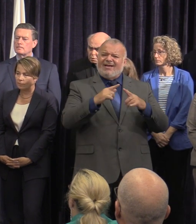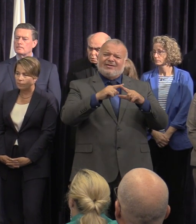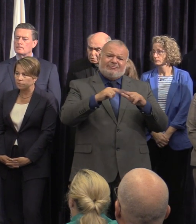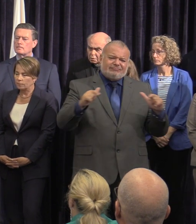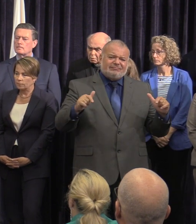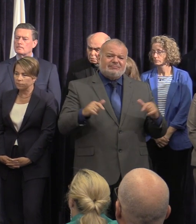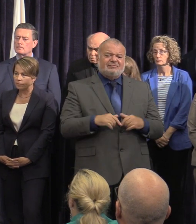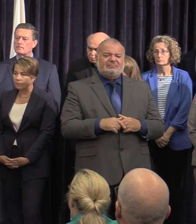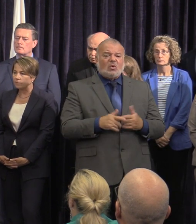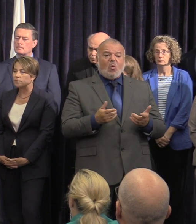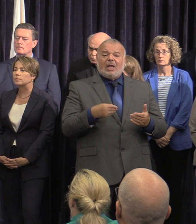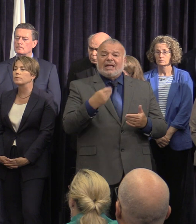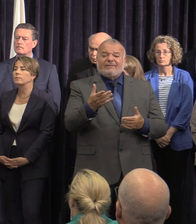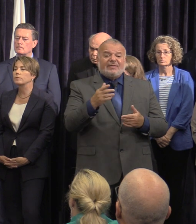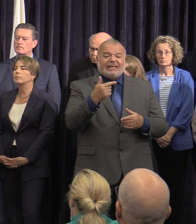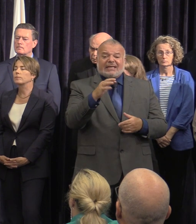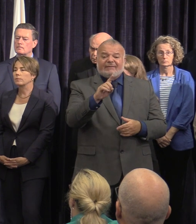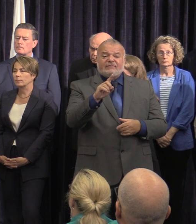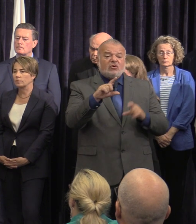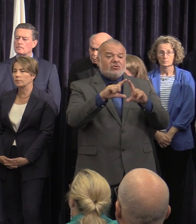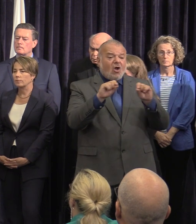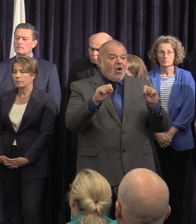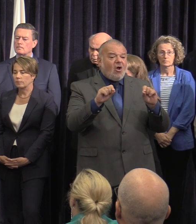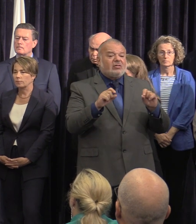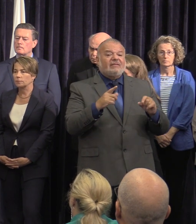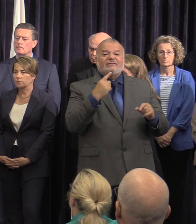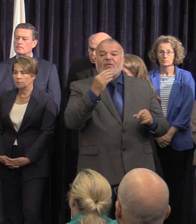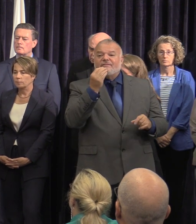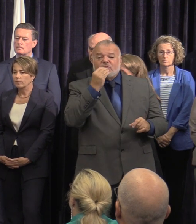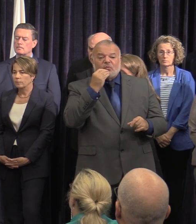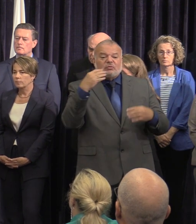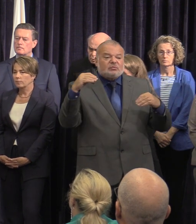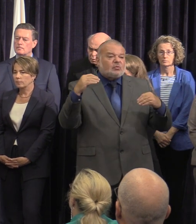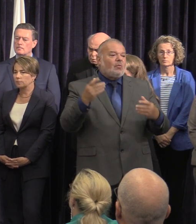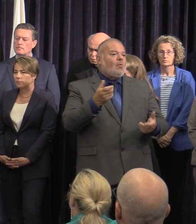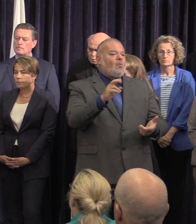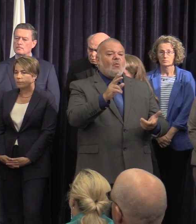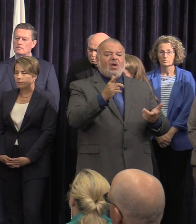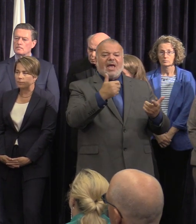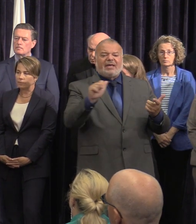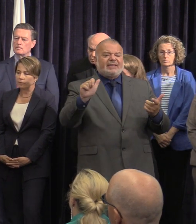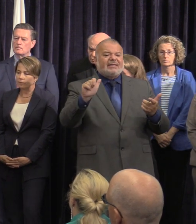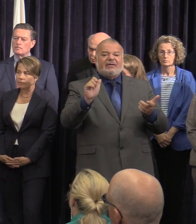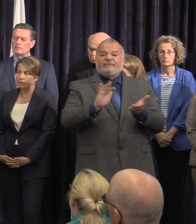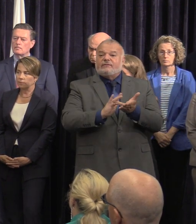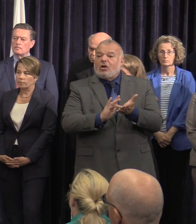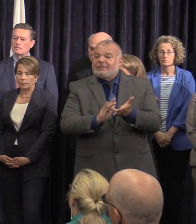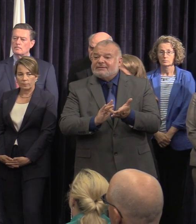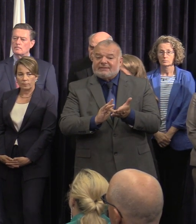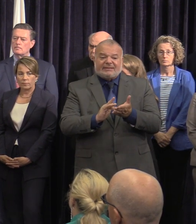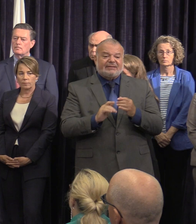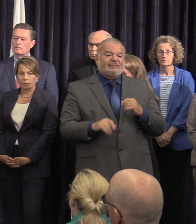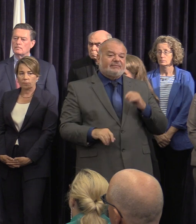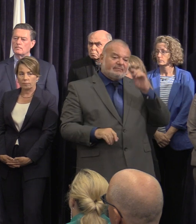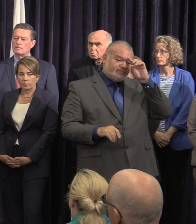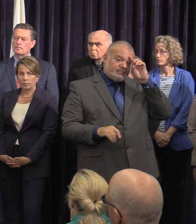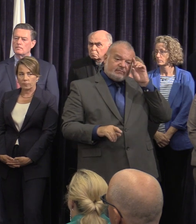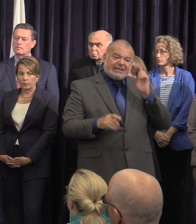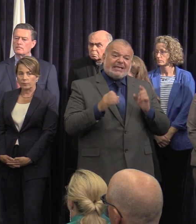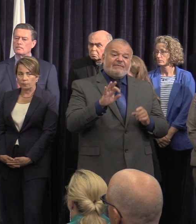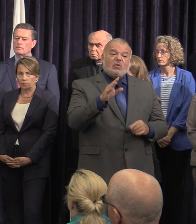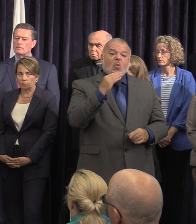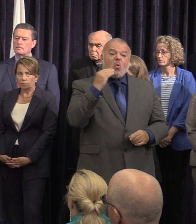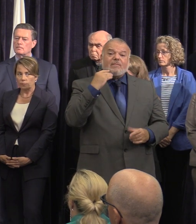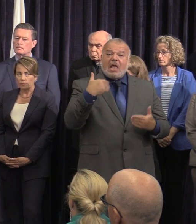any sort of grocery or pharmacy are always welcome. Most importantly, if you have an extra room or suite in your